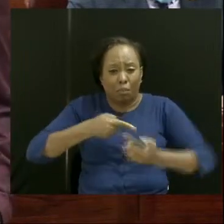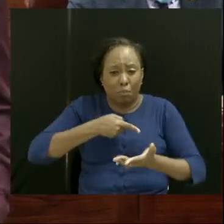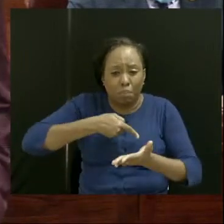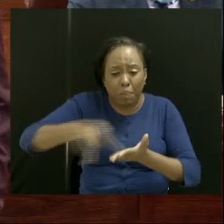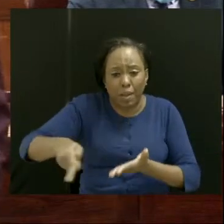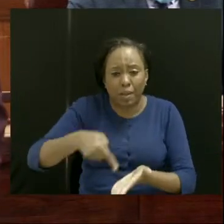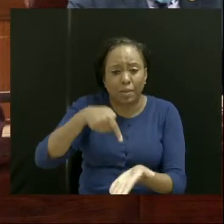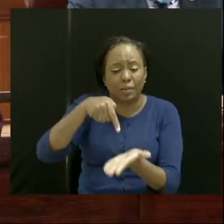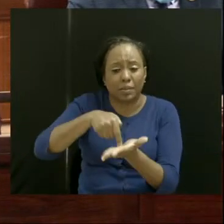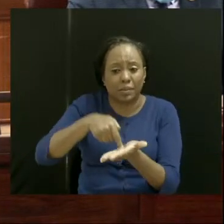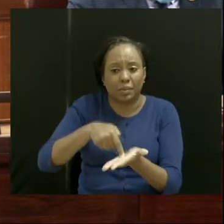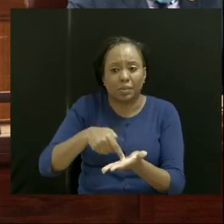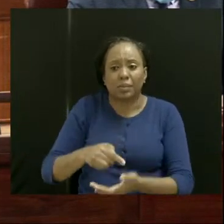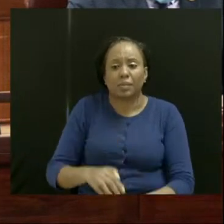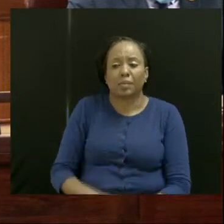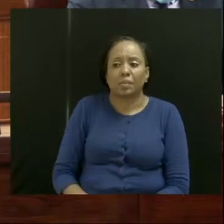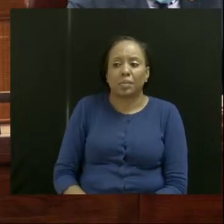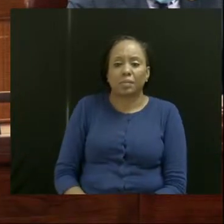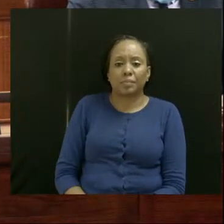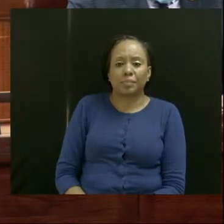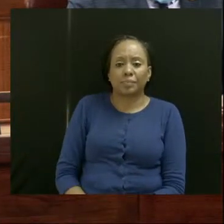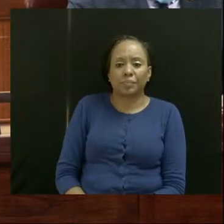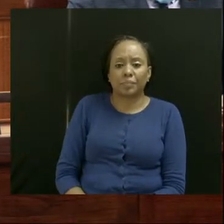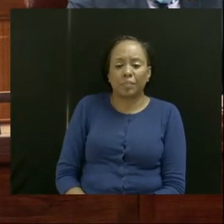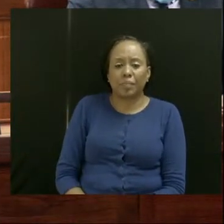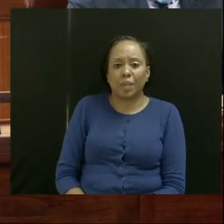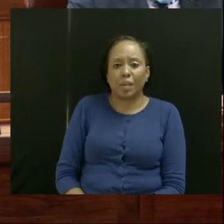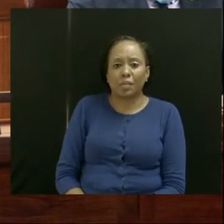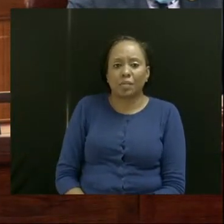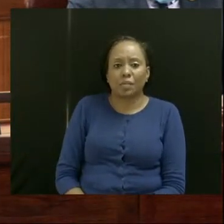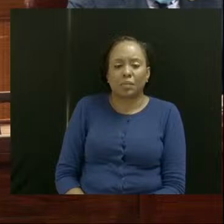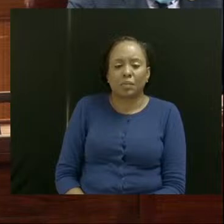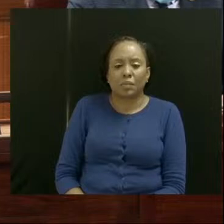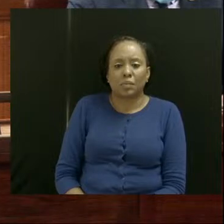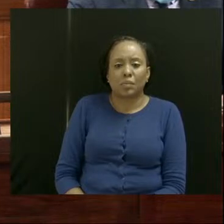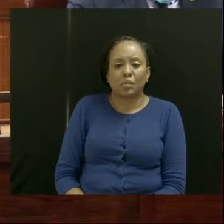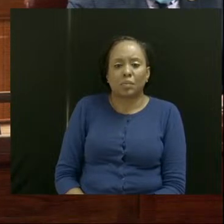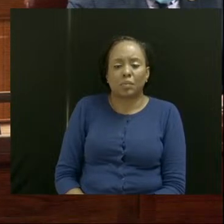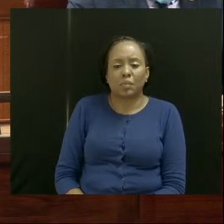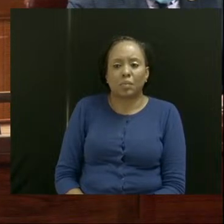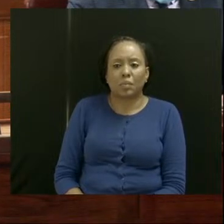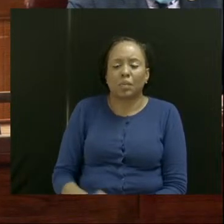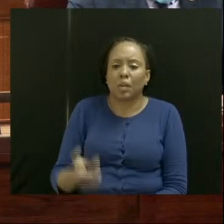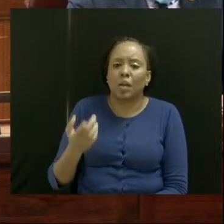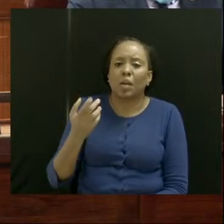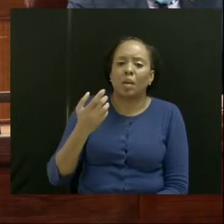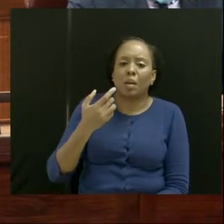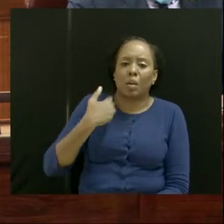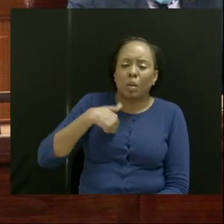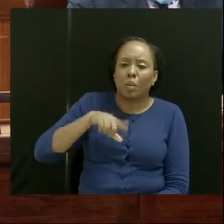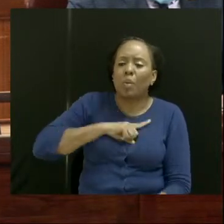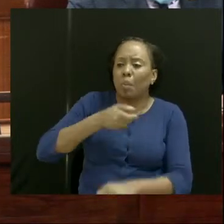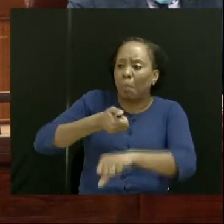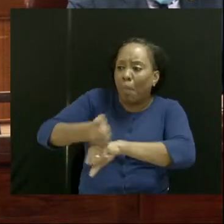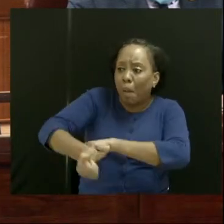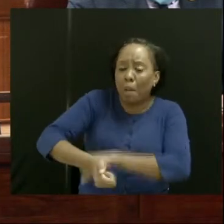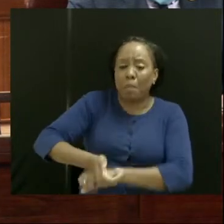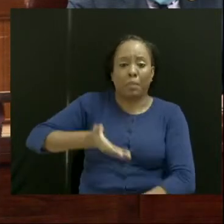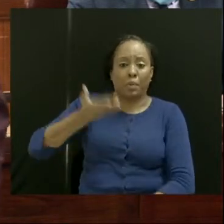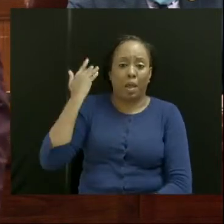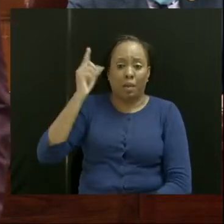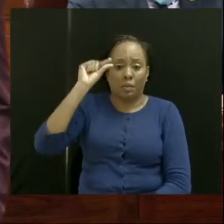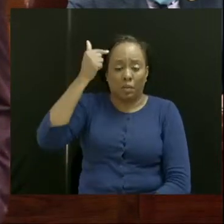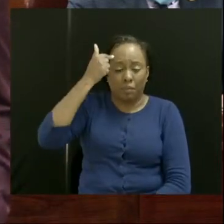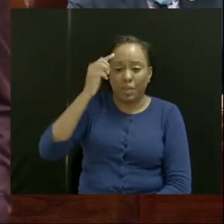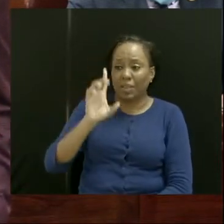We chastise the last administration for the levels of unproductive debt which